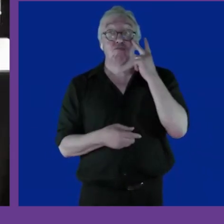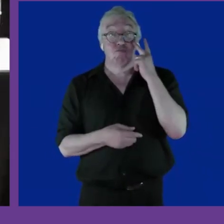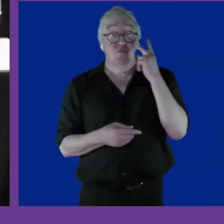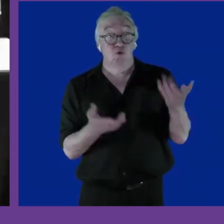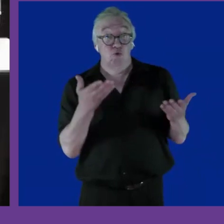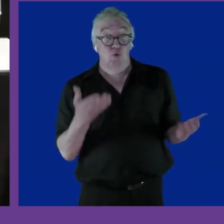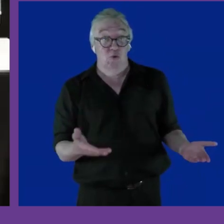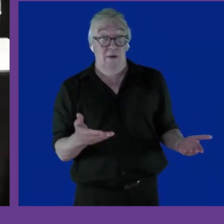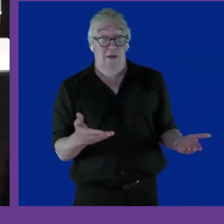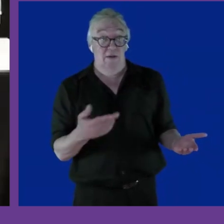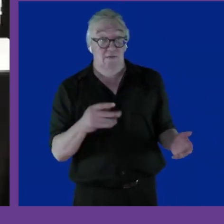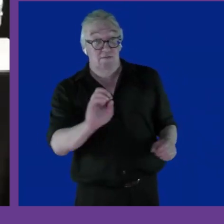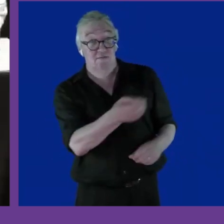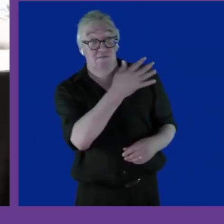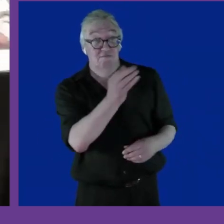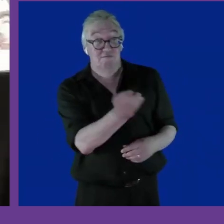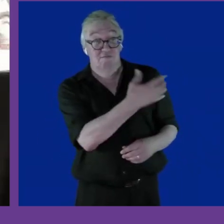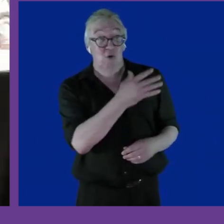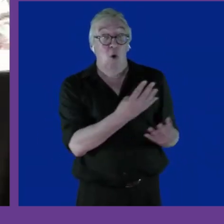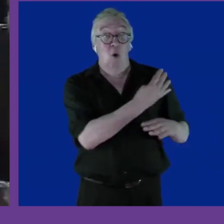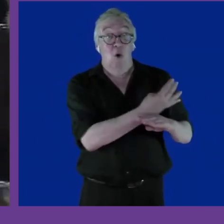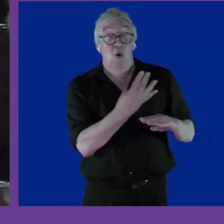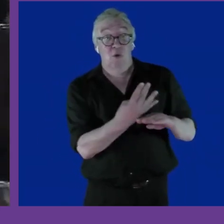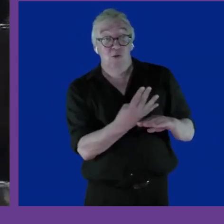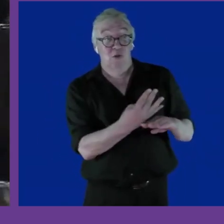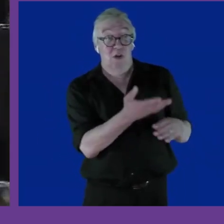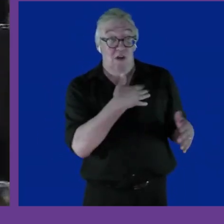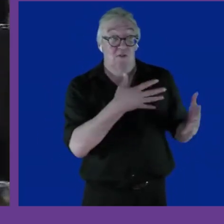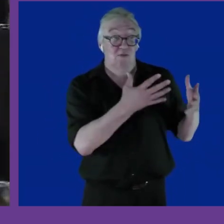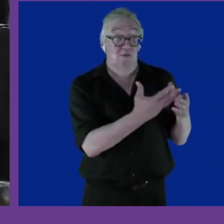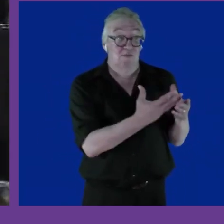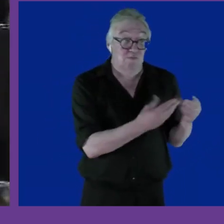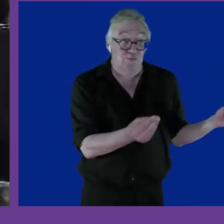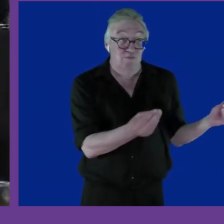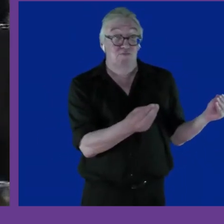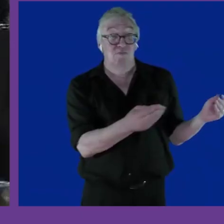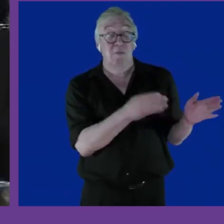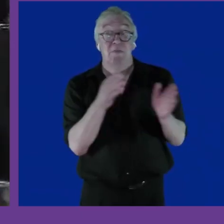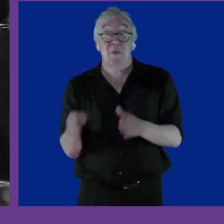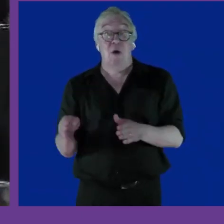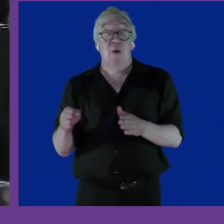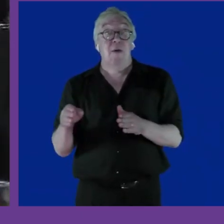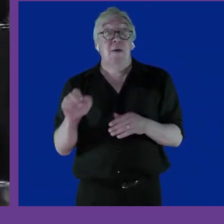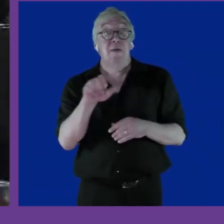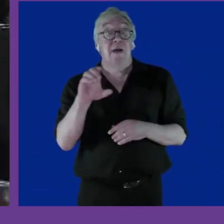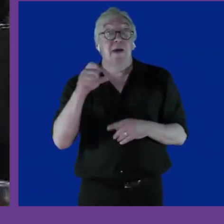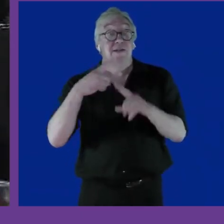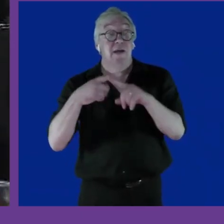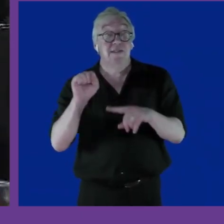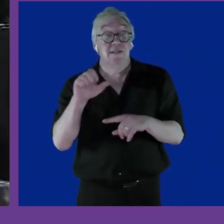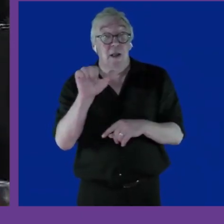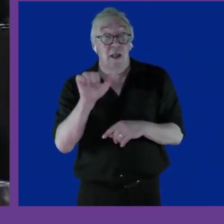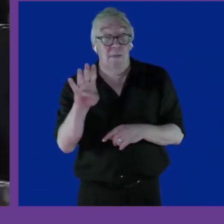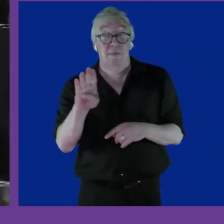today. Onse talked about their solution. We just saw a great demonstration from Access Lab, and what